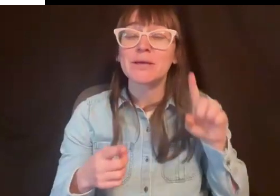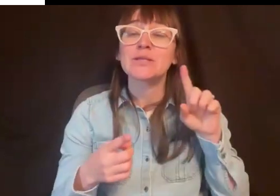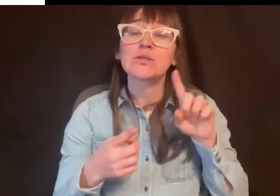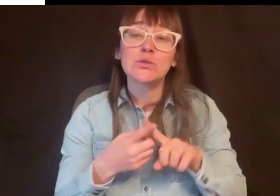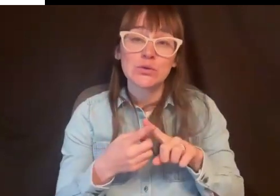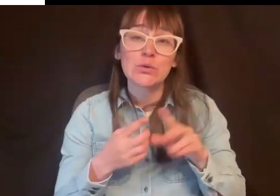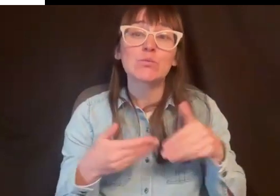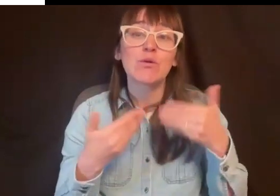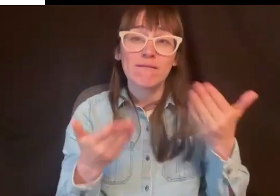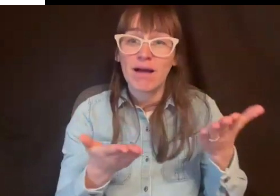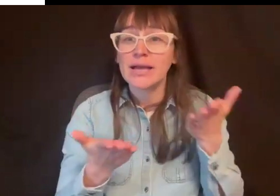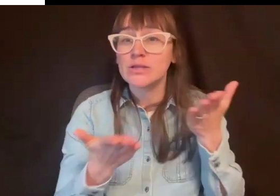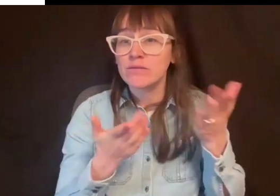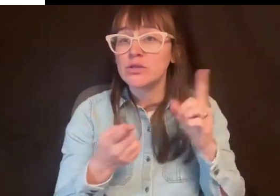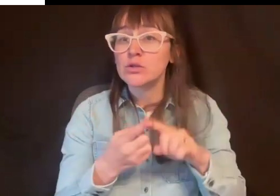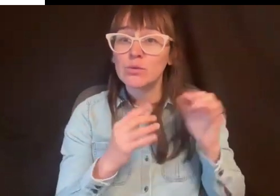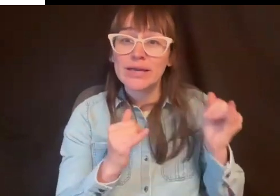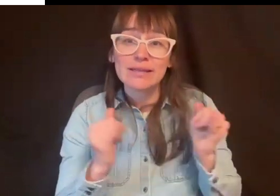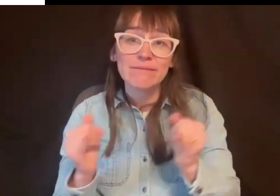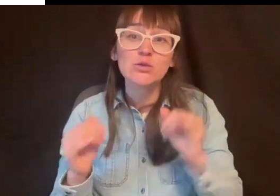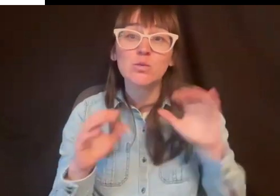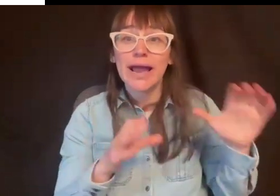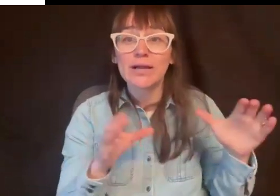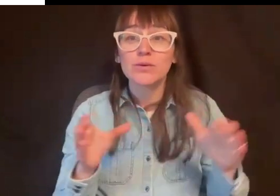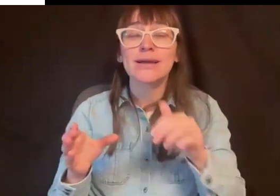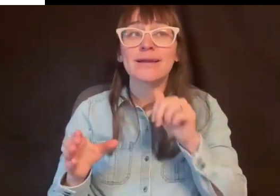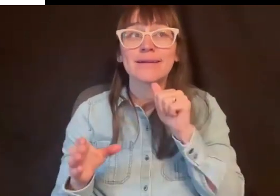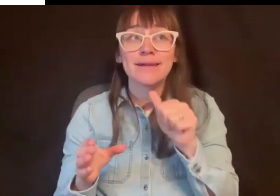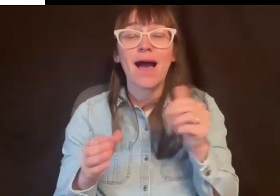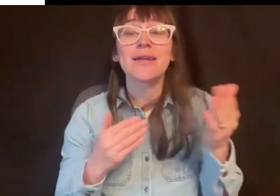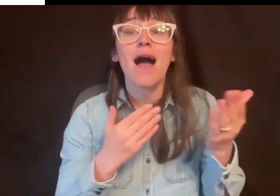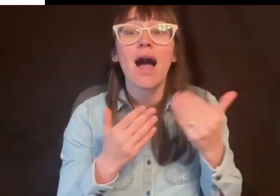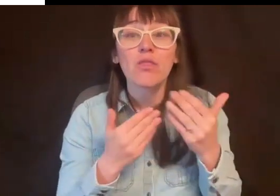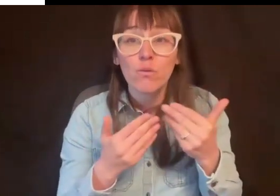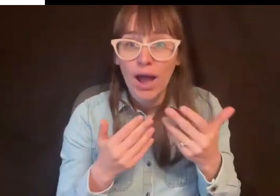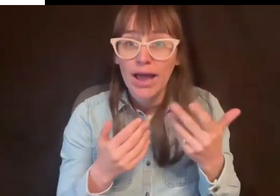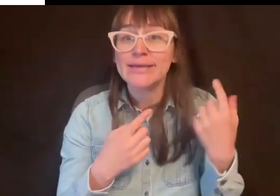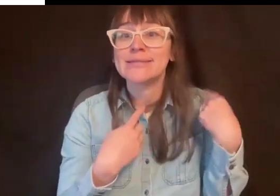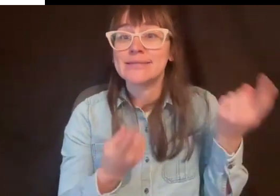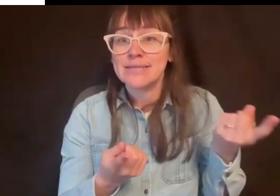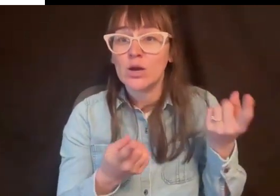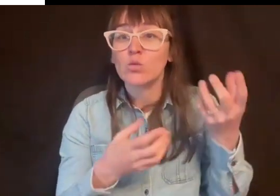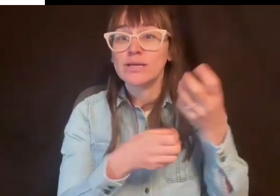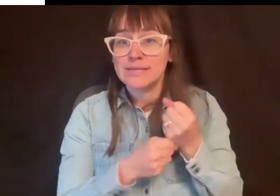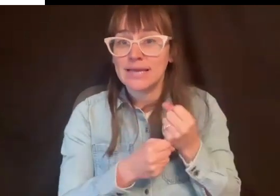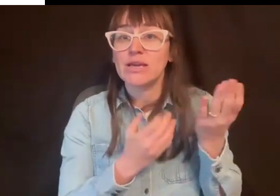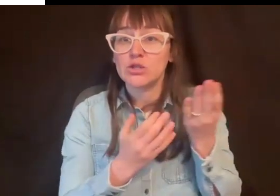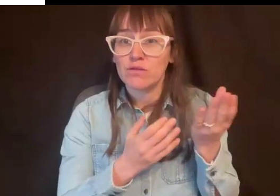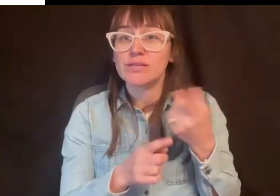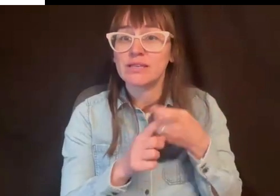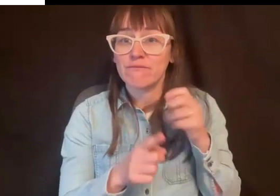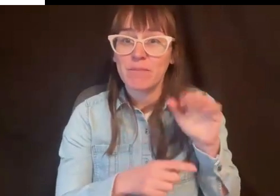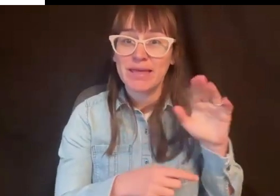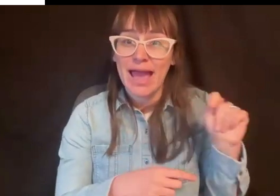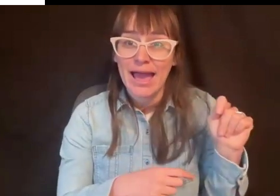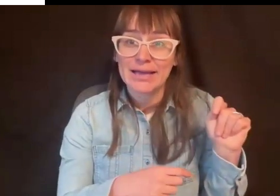to individuals or entities not otherwise receiving services under this act, subject to a number of